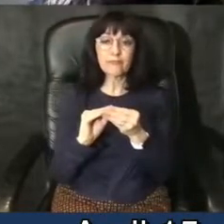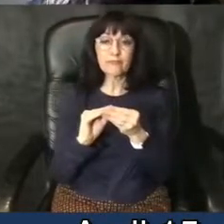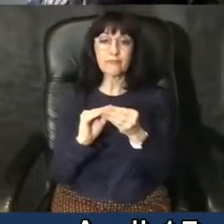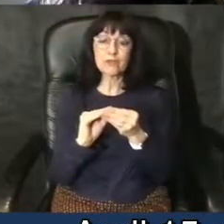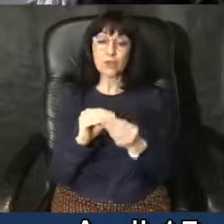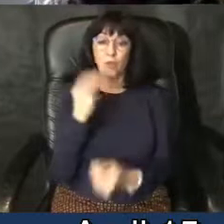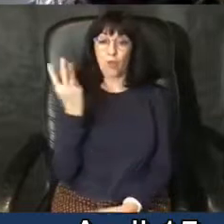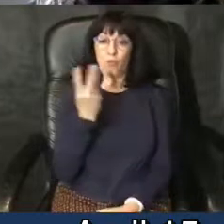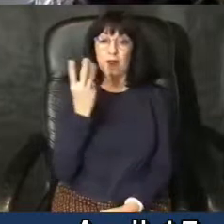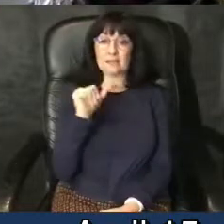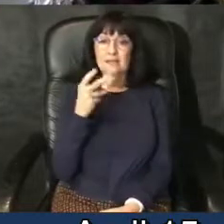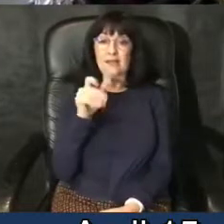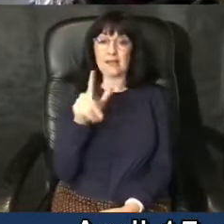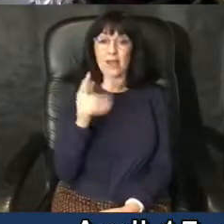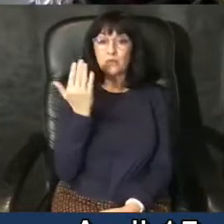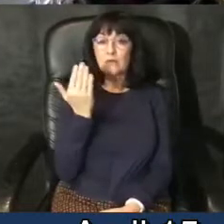15th, we have